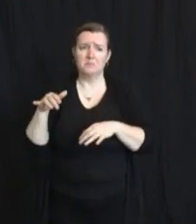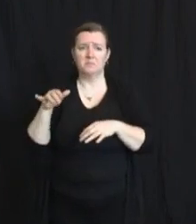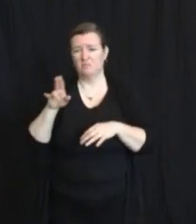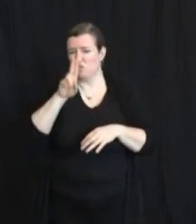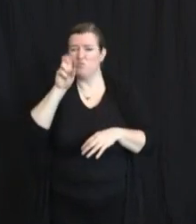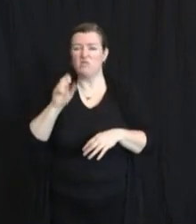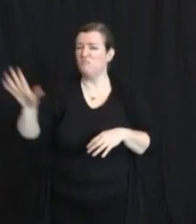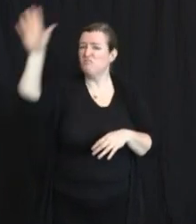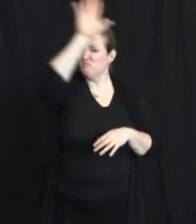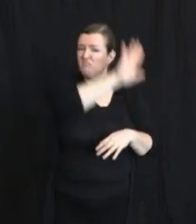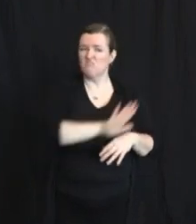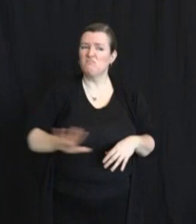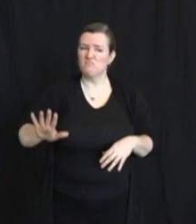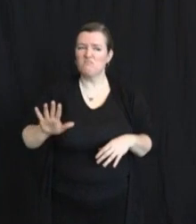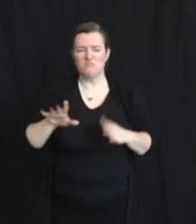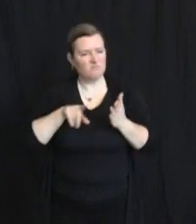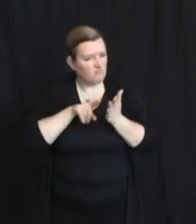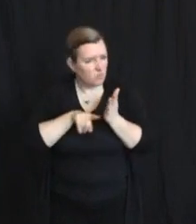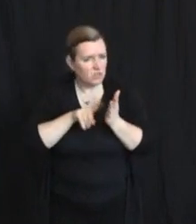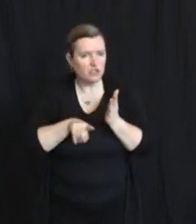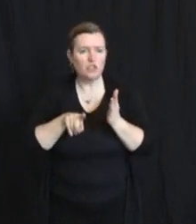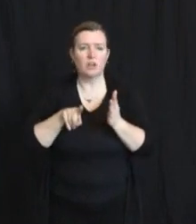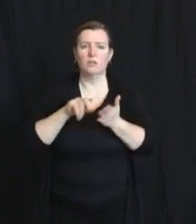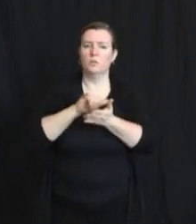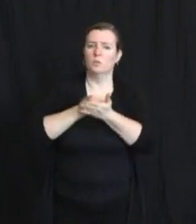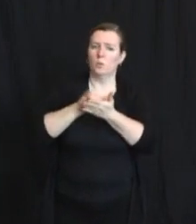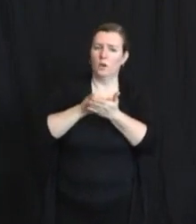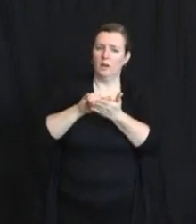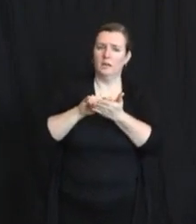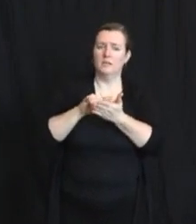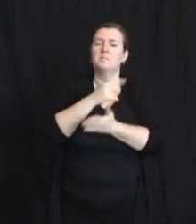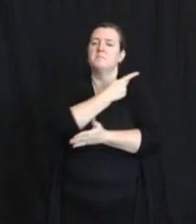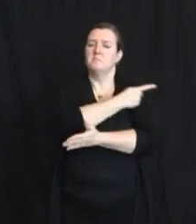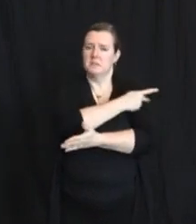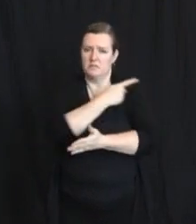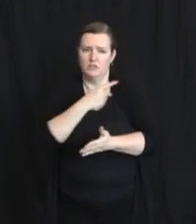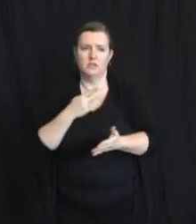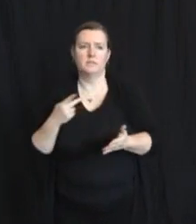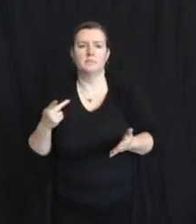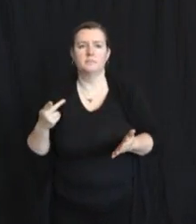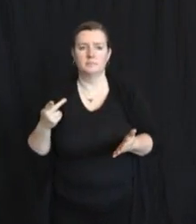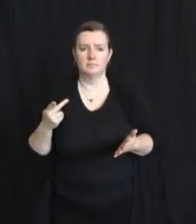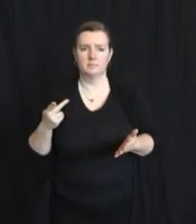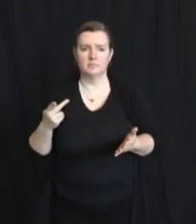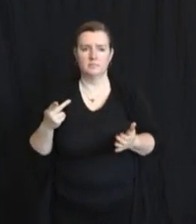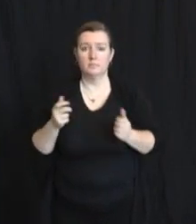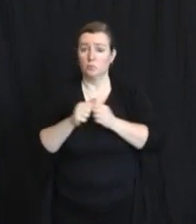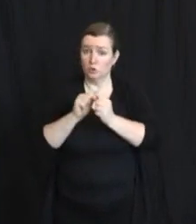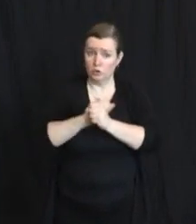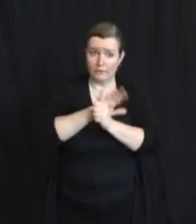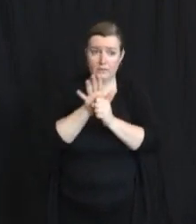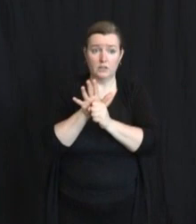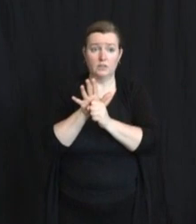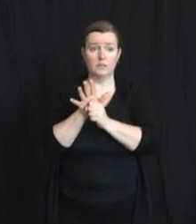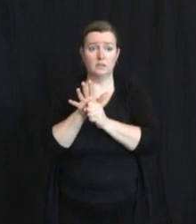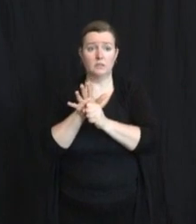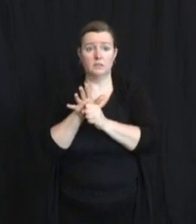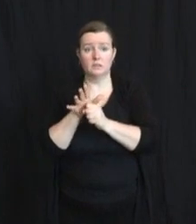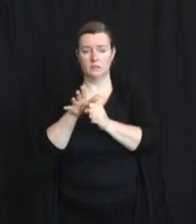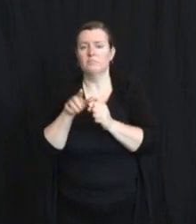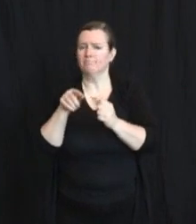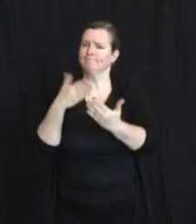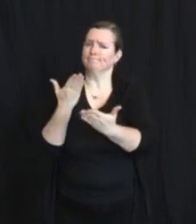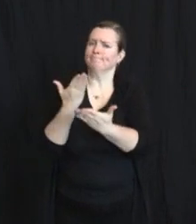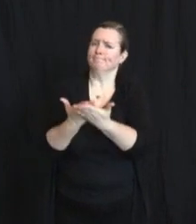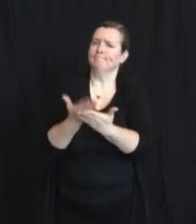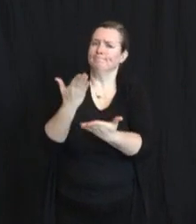patients with COVID-19 that was published in the Journal of the American Medical Association provides further evidence of this